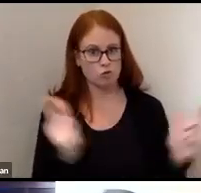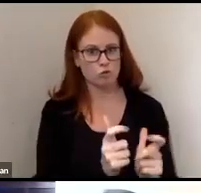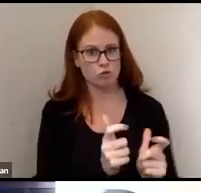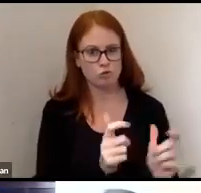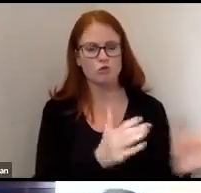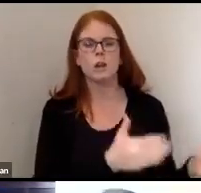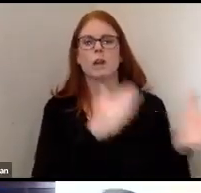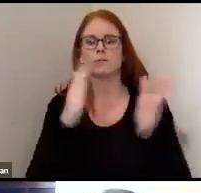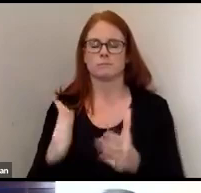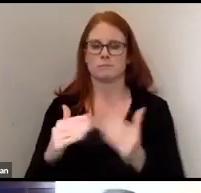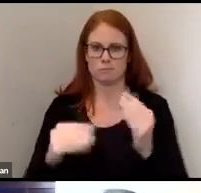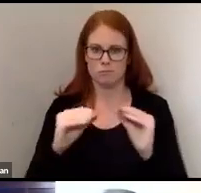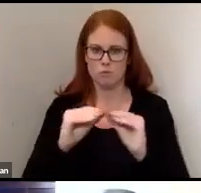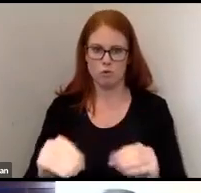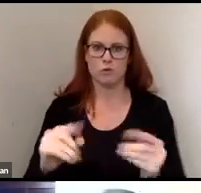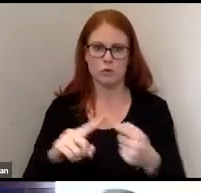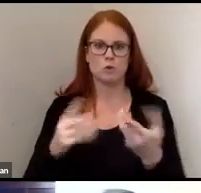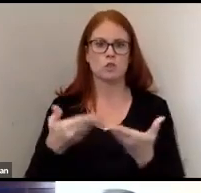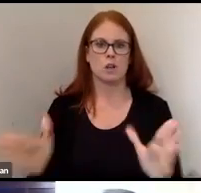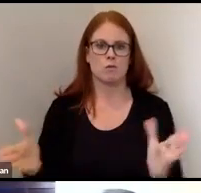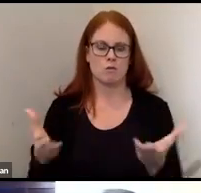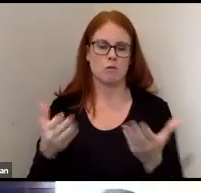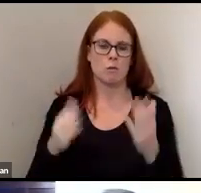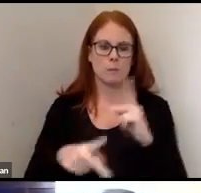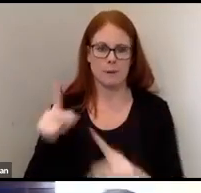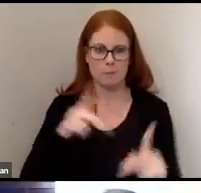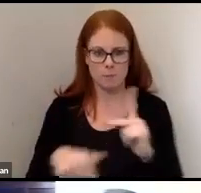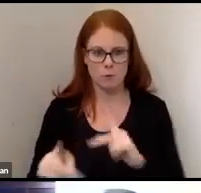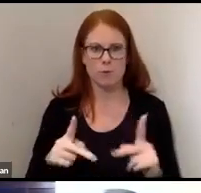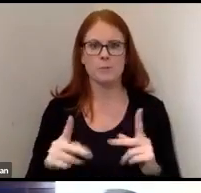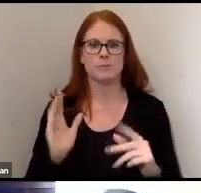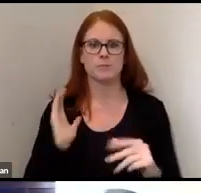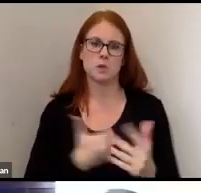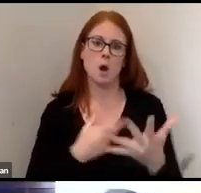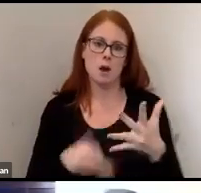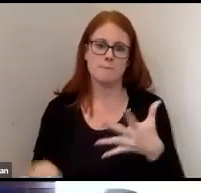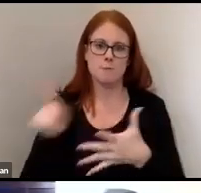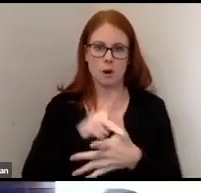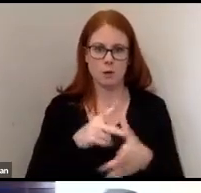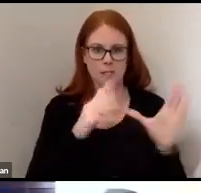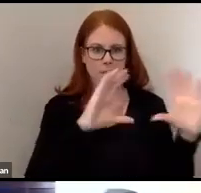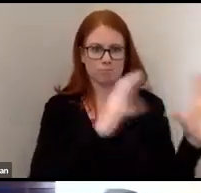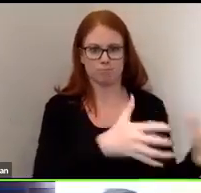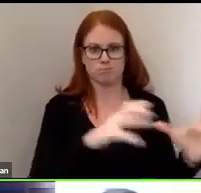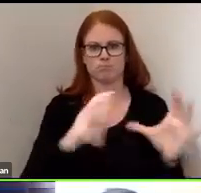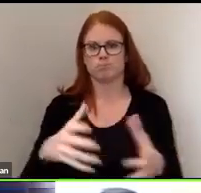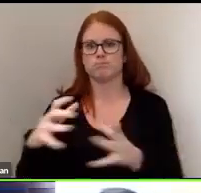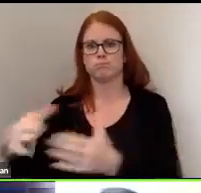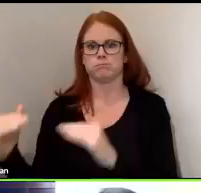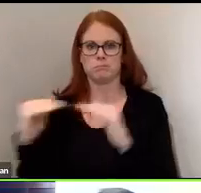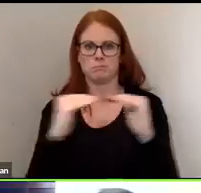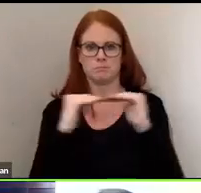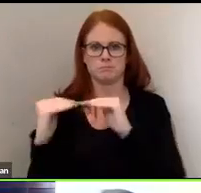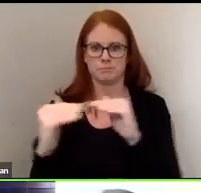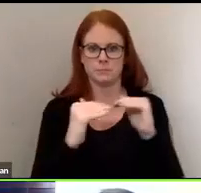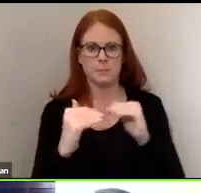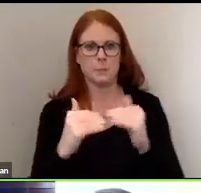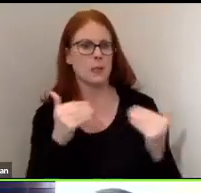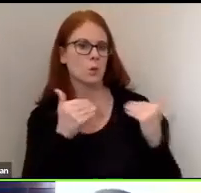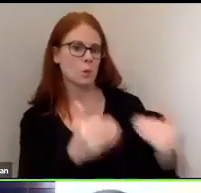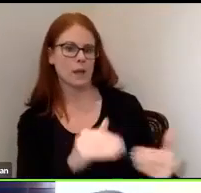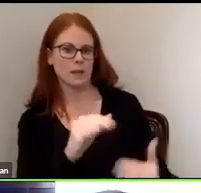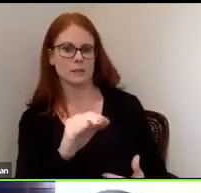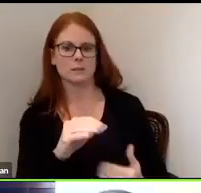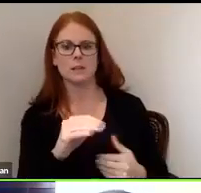quite as large anymore. So again, patience is key, and that's our key message to our residents. And we had one more. Oh, go ahead. I'm sorry,